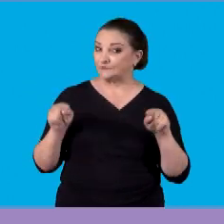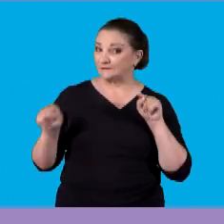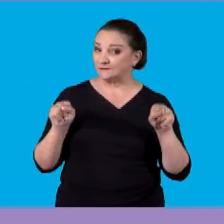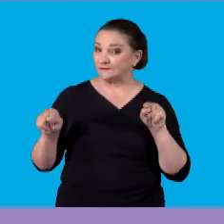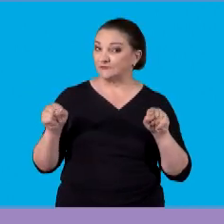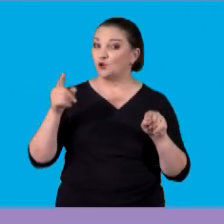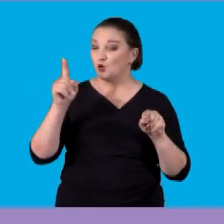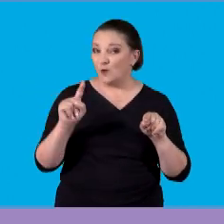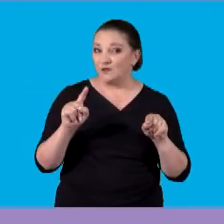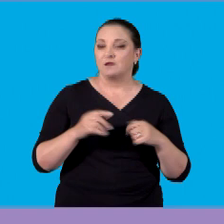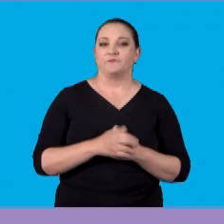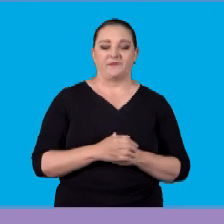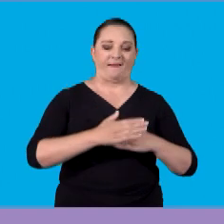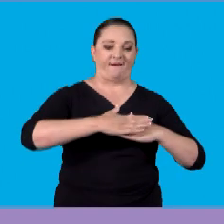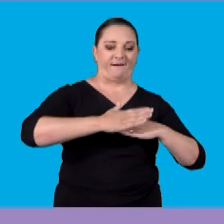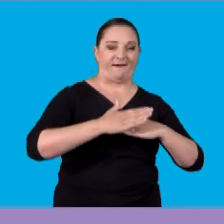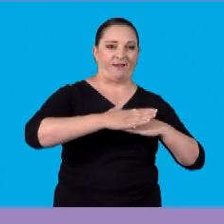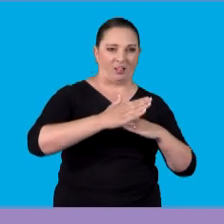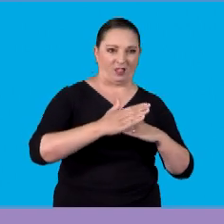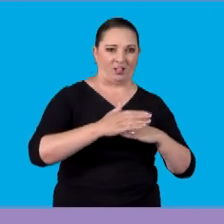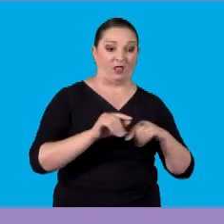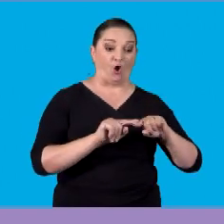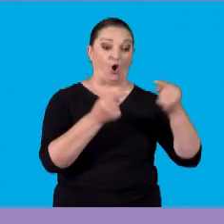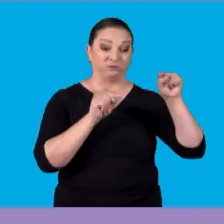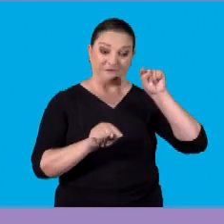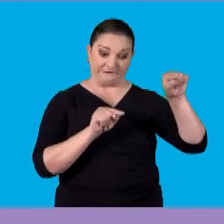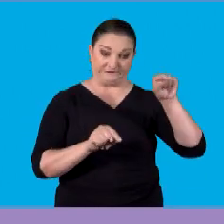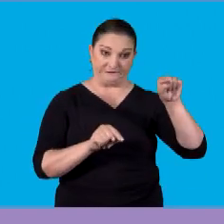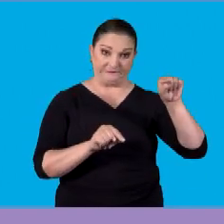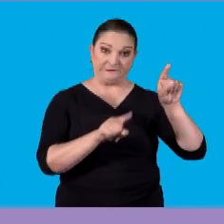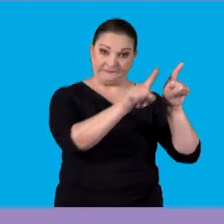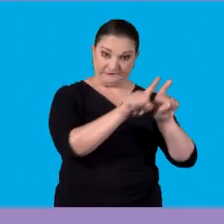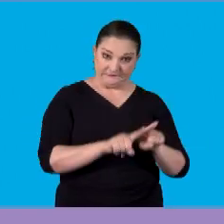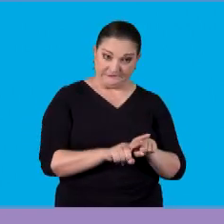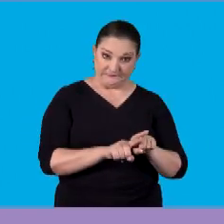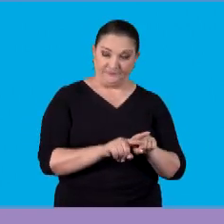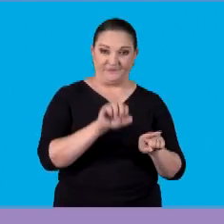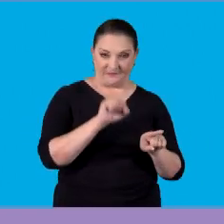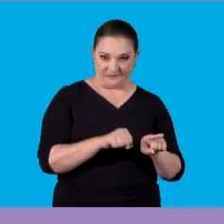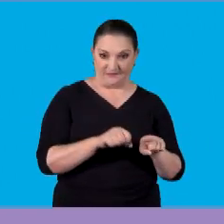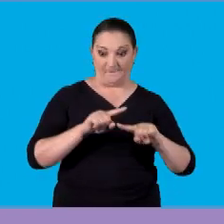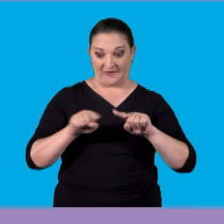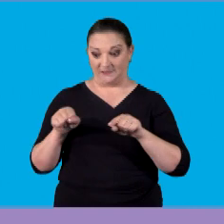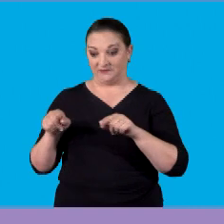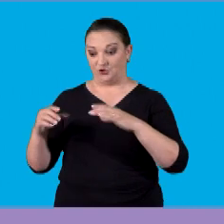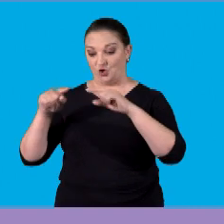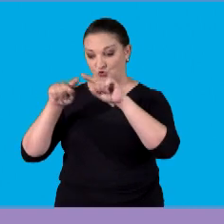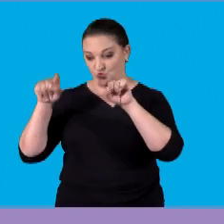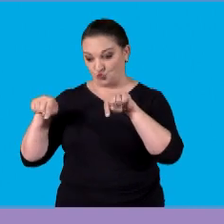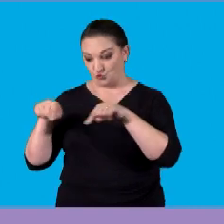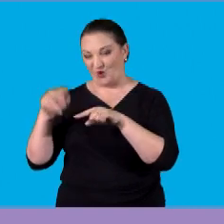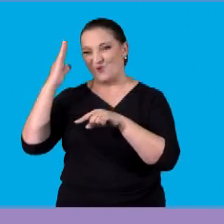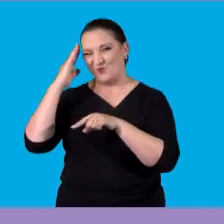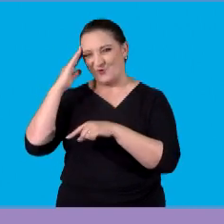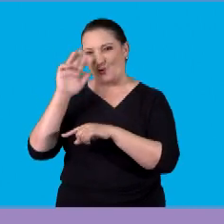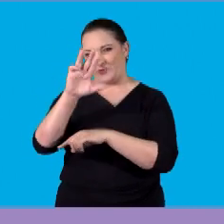rhombus and a square is that the angles, yes, the opposite angles are equal, but with a square, those angles we